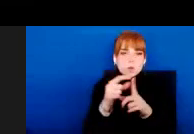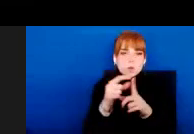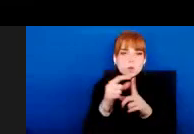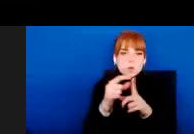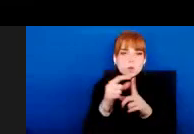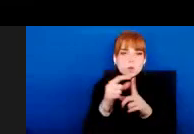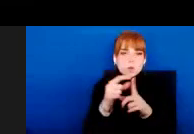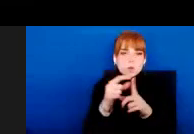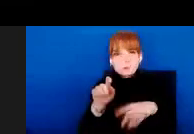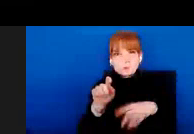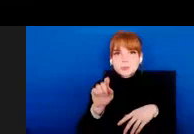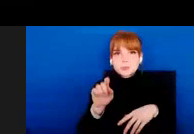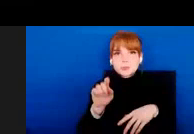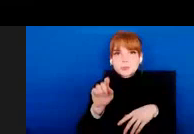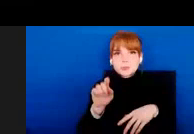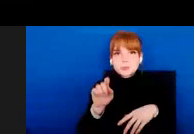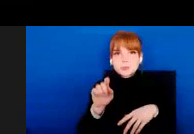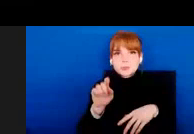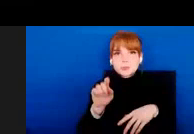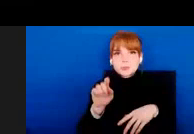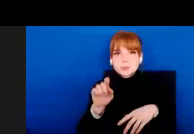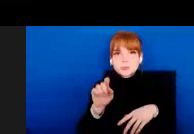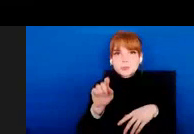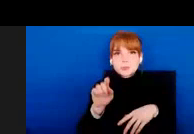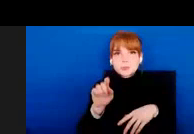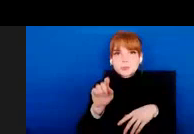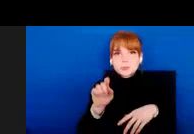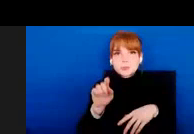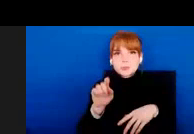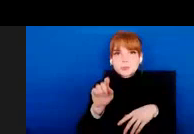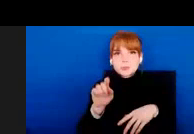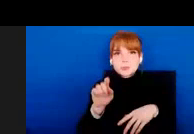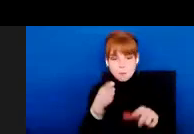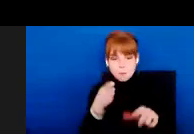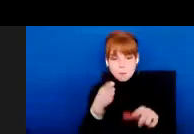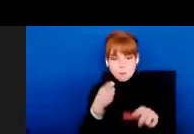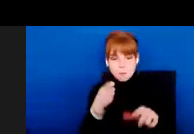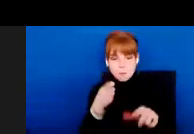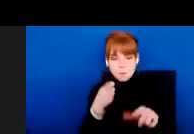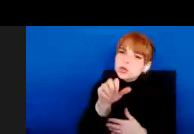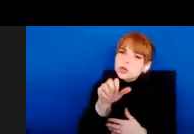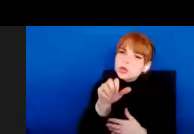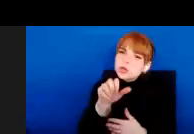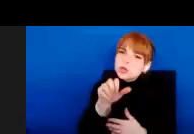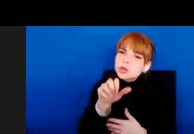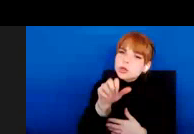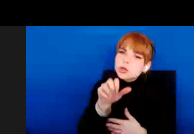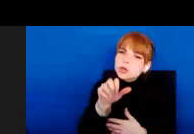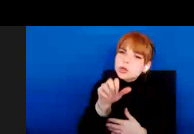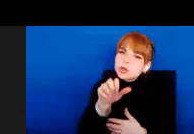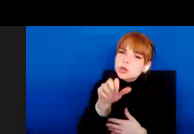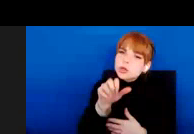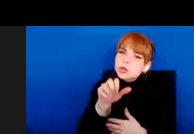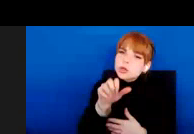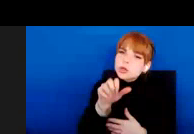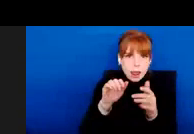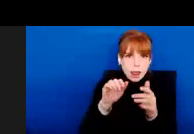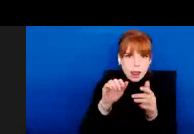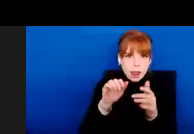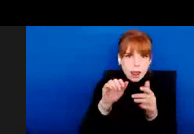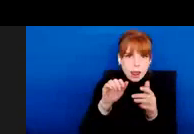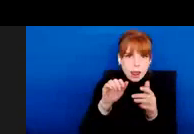or disappears from the page. So if you can't see the screen, how do you have those things presented to you?